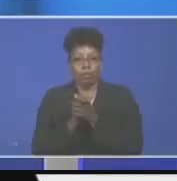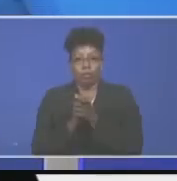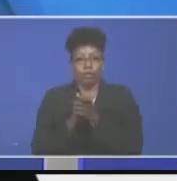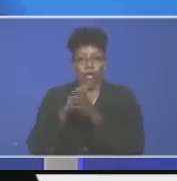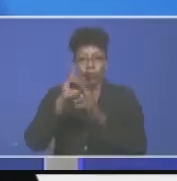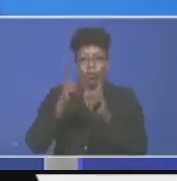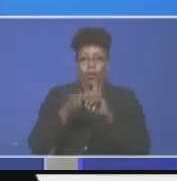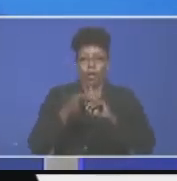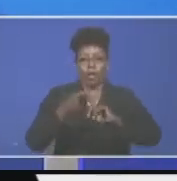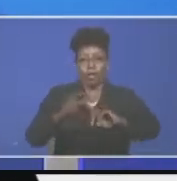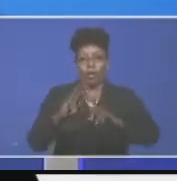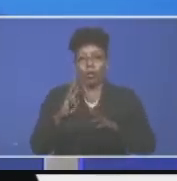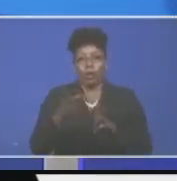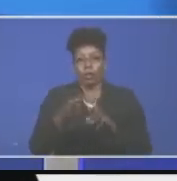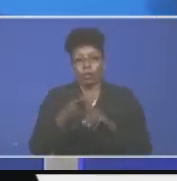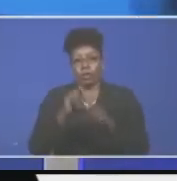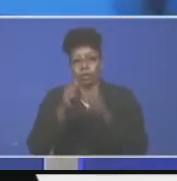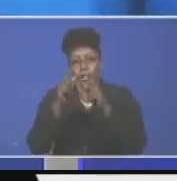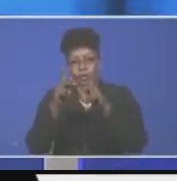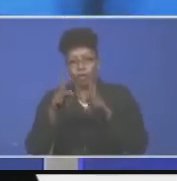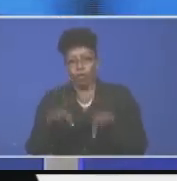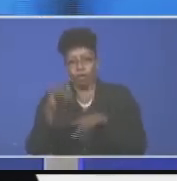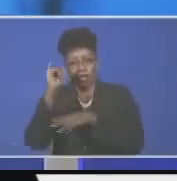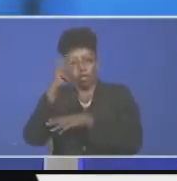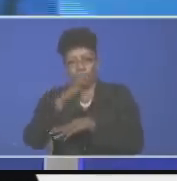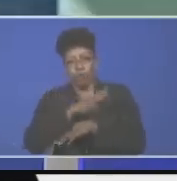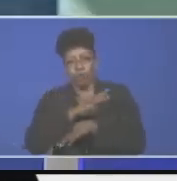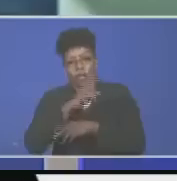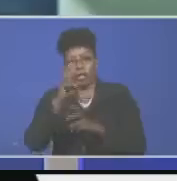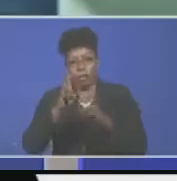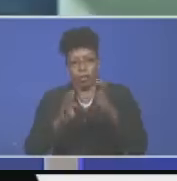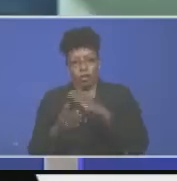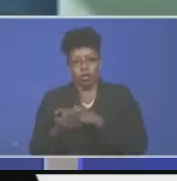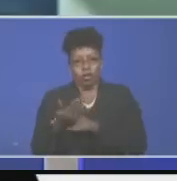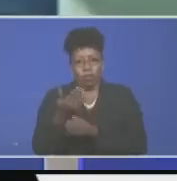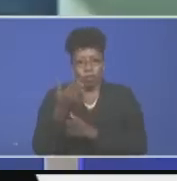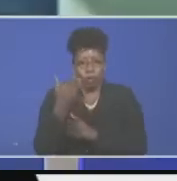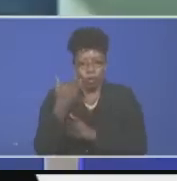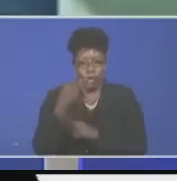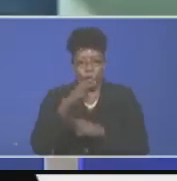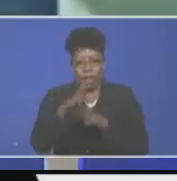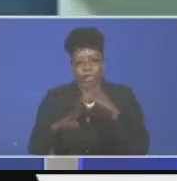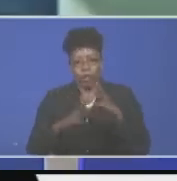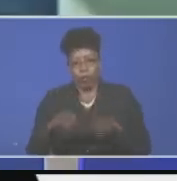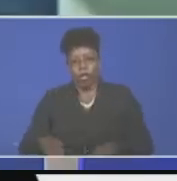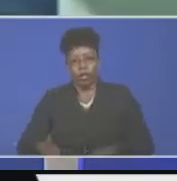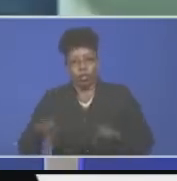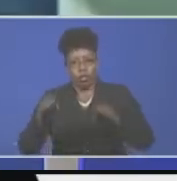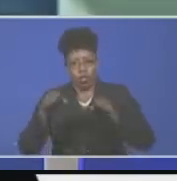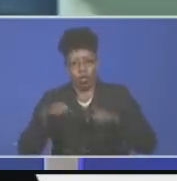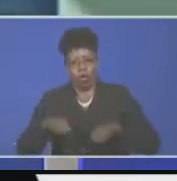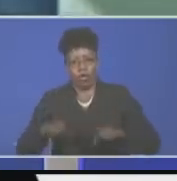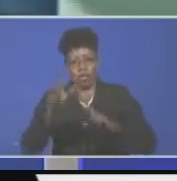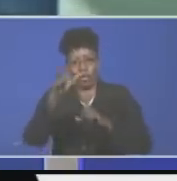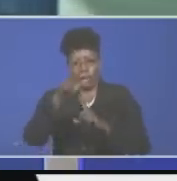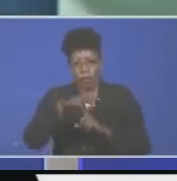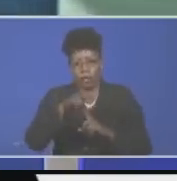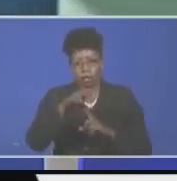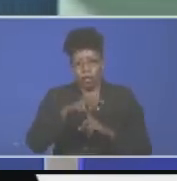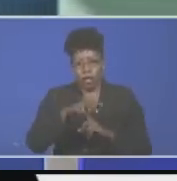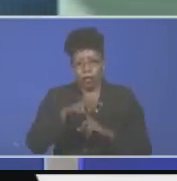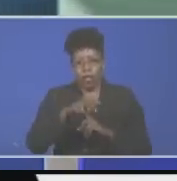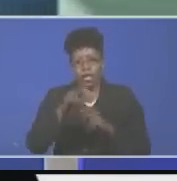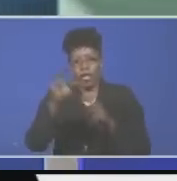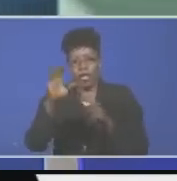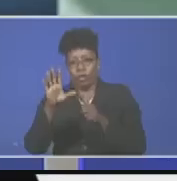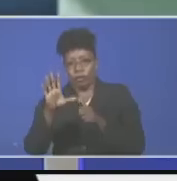Welcome to sports, everybody. Jason Williams competing this morning in the repechage stage at the World Rowing Championships in Bulgaria. He was fifth